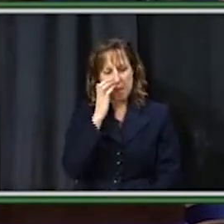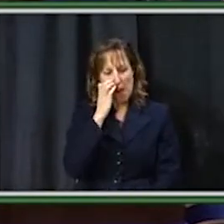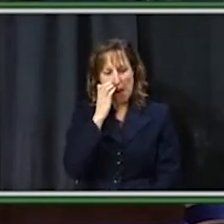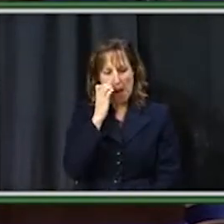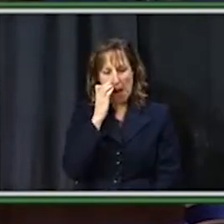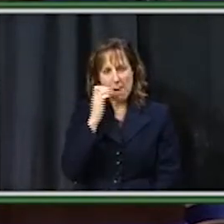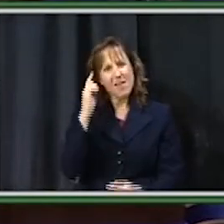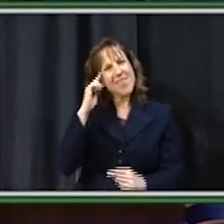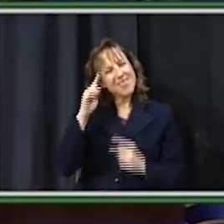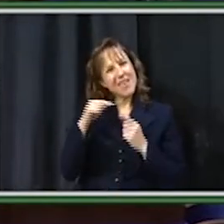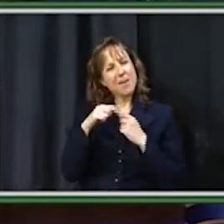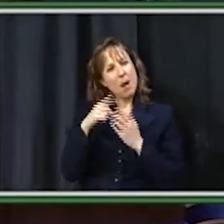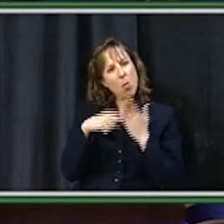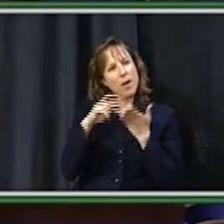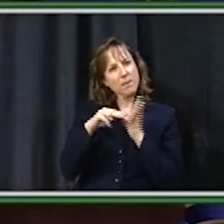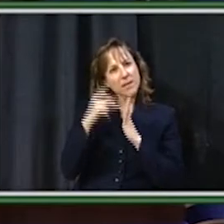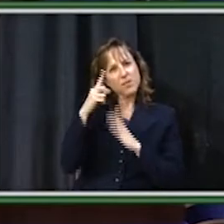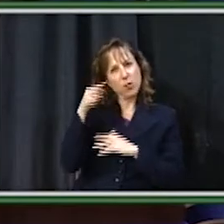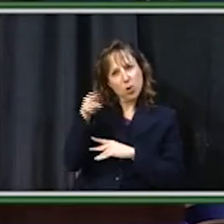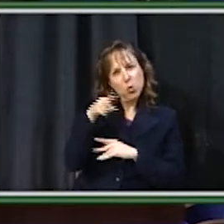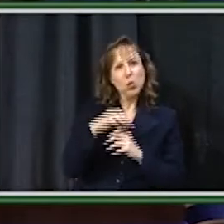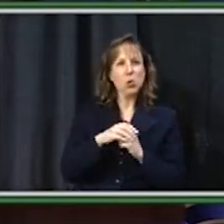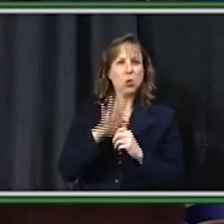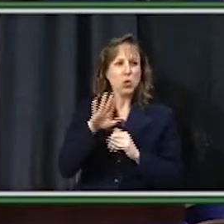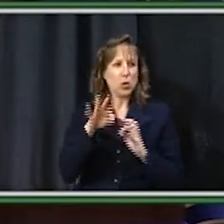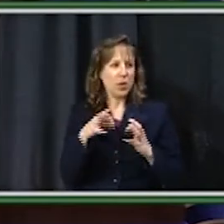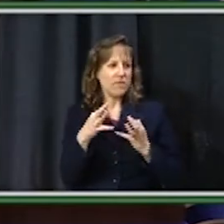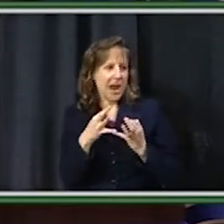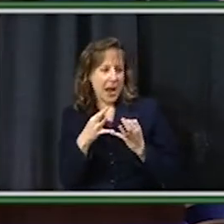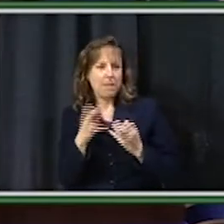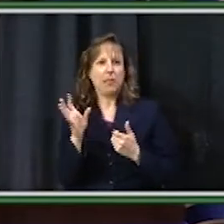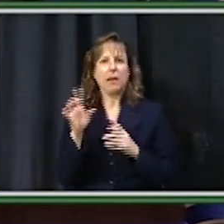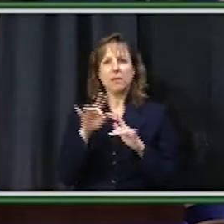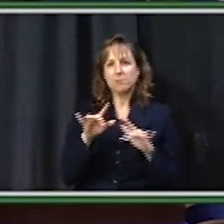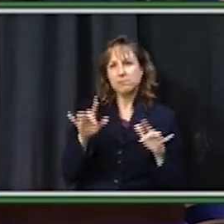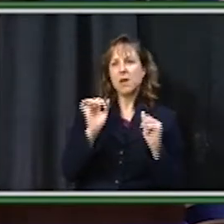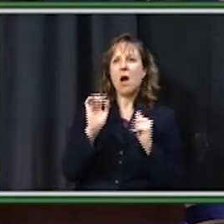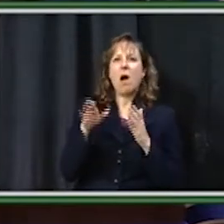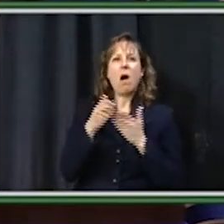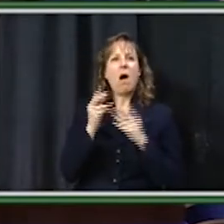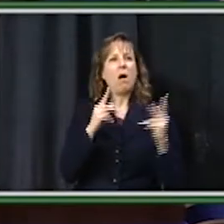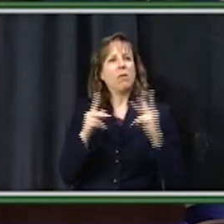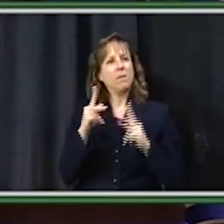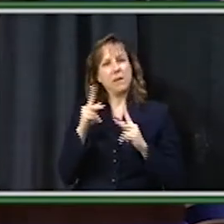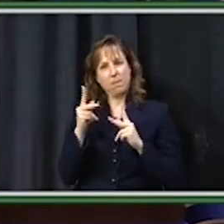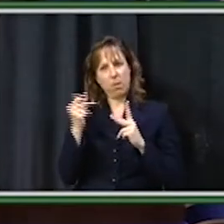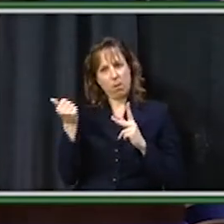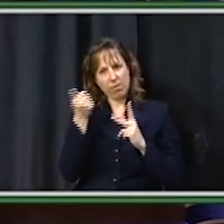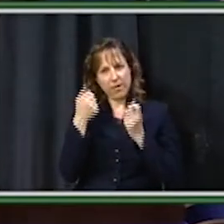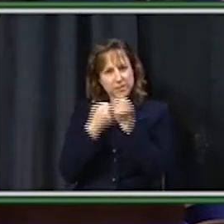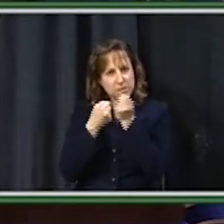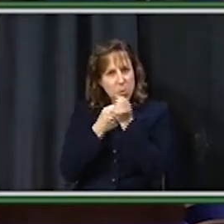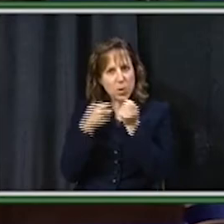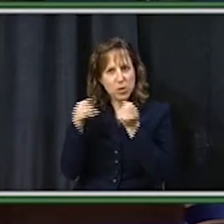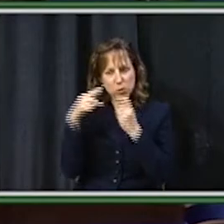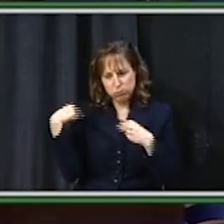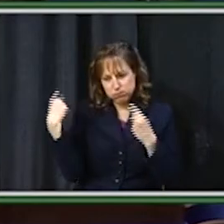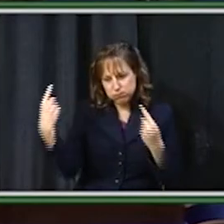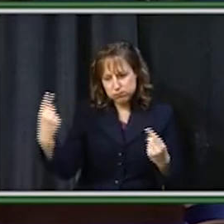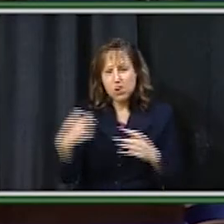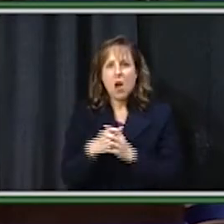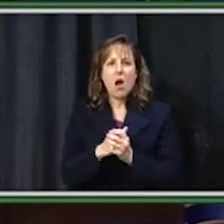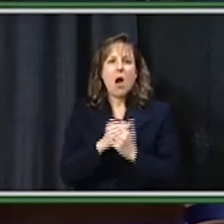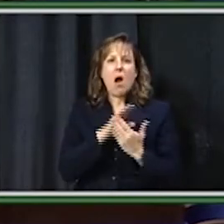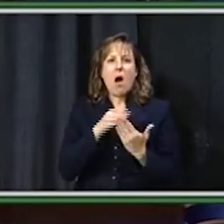to you, to your family, to all of those around you who have supported you through your journey. All of us have